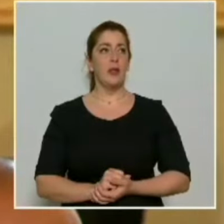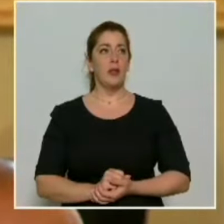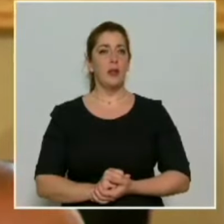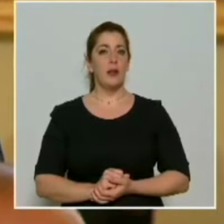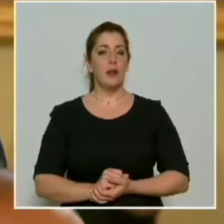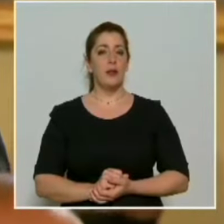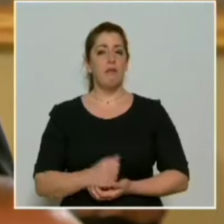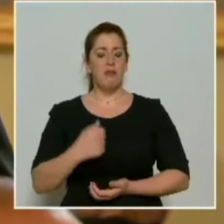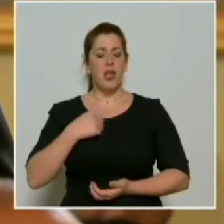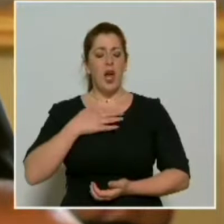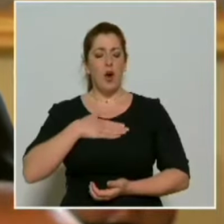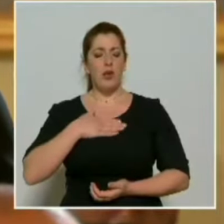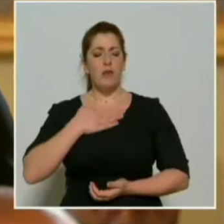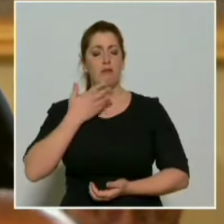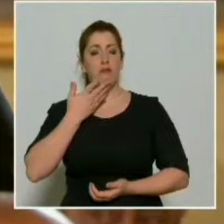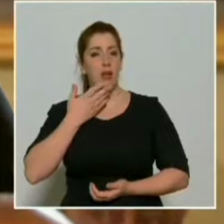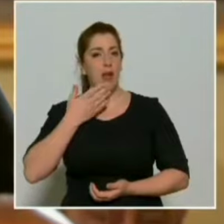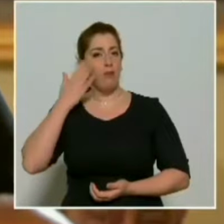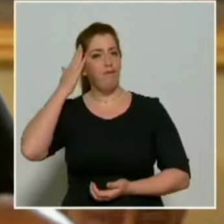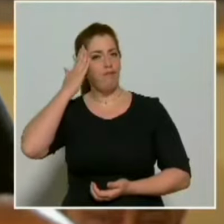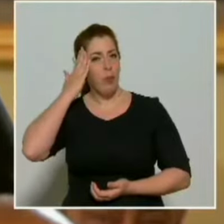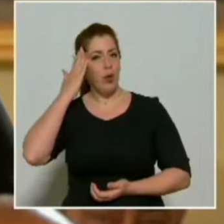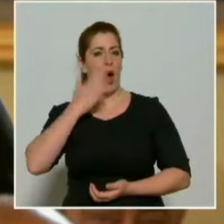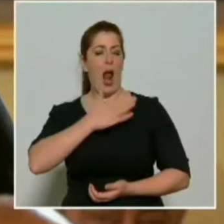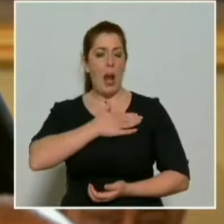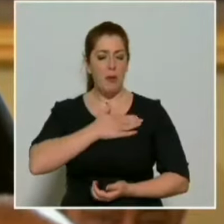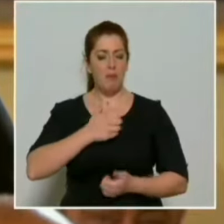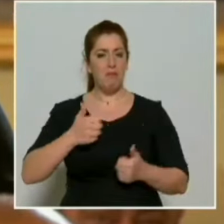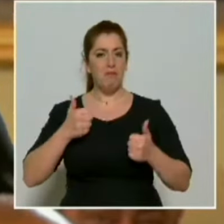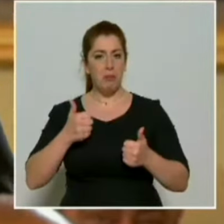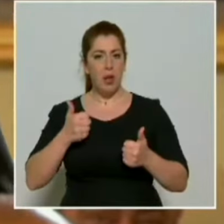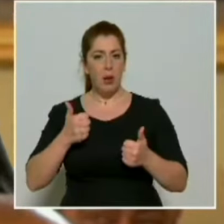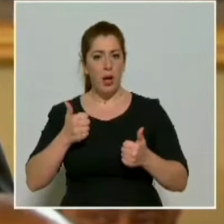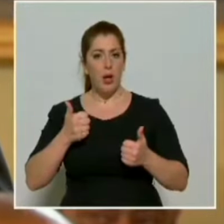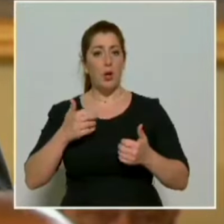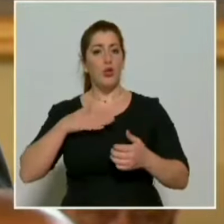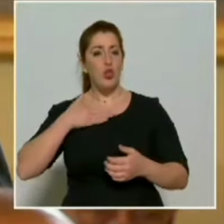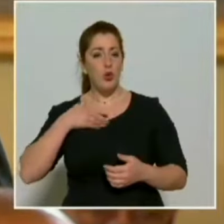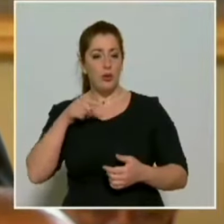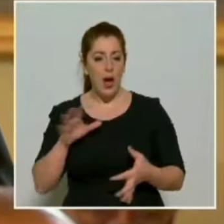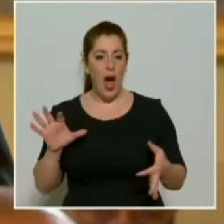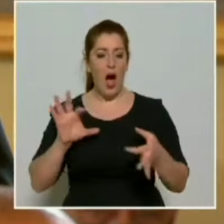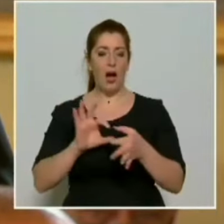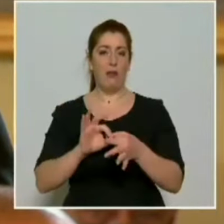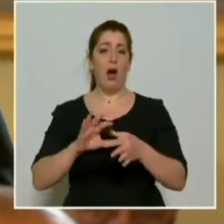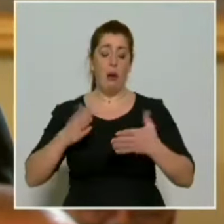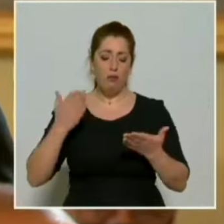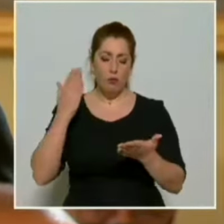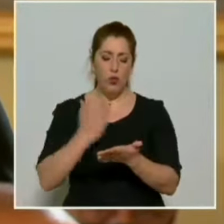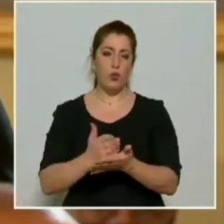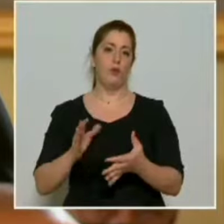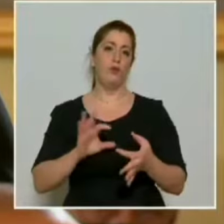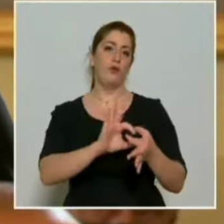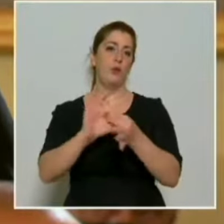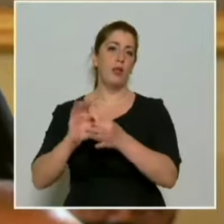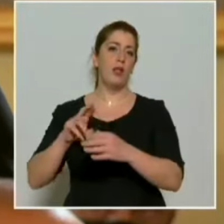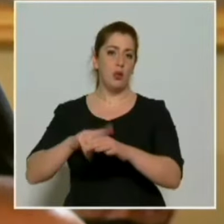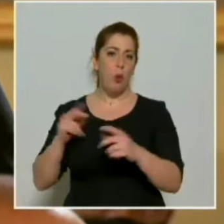r-rida tajba għal din l-laqda mela flimkien nistgħu naslu għal din